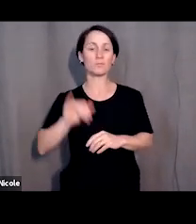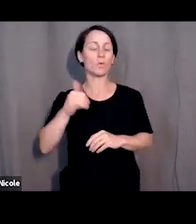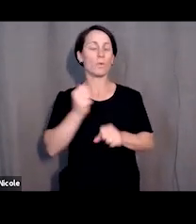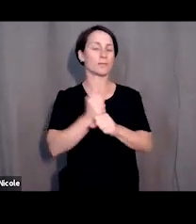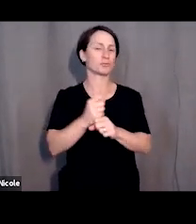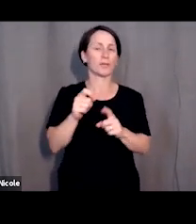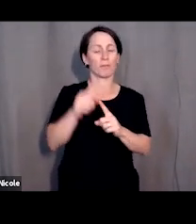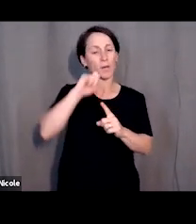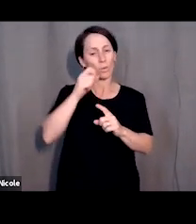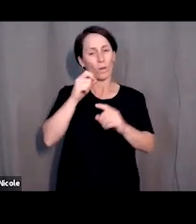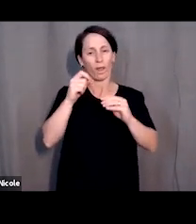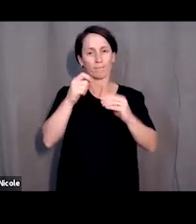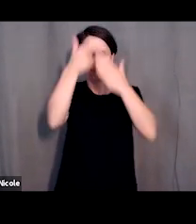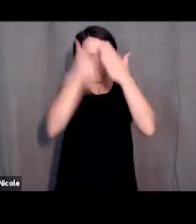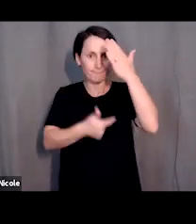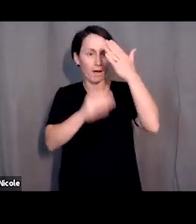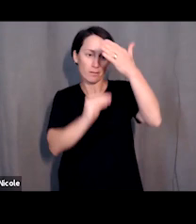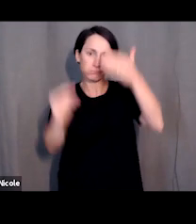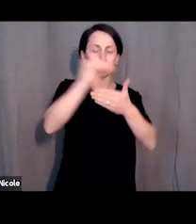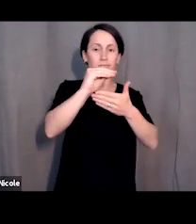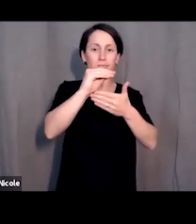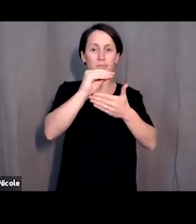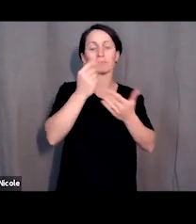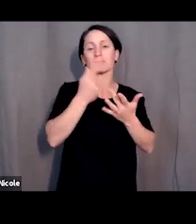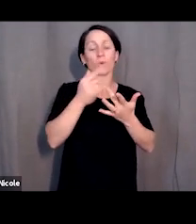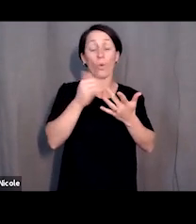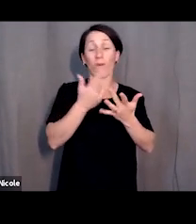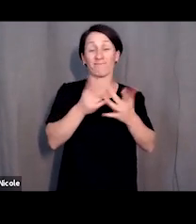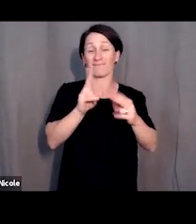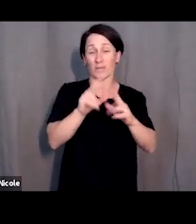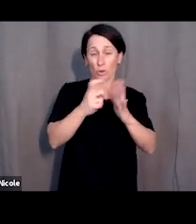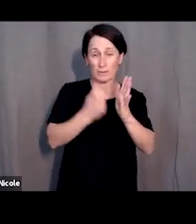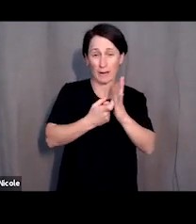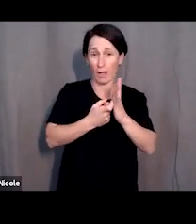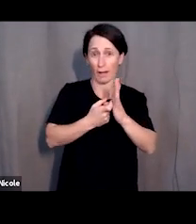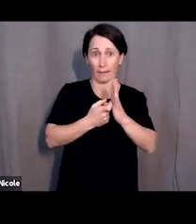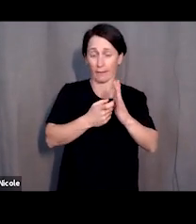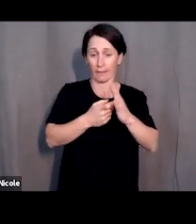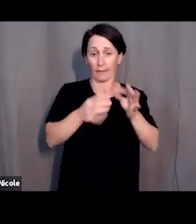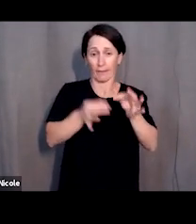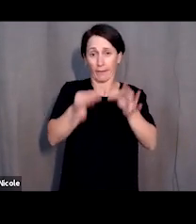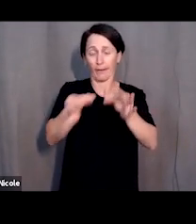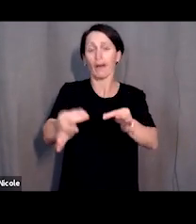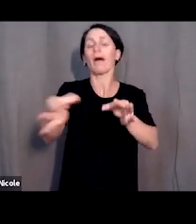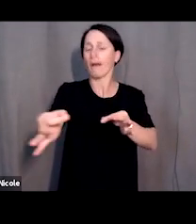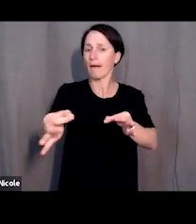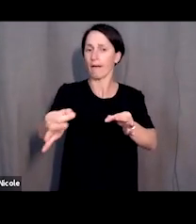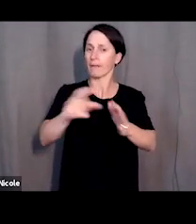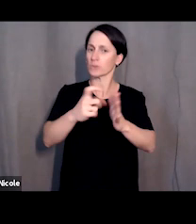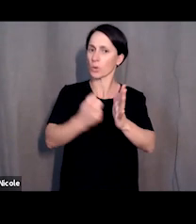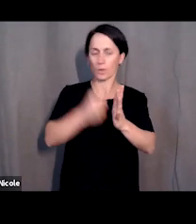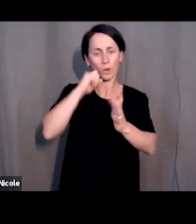if somebody else was in front of them and the doctor was running a bit late. So a lot of flexibility there in terms of availability